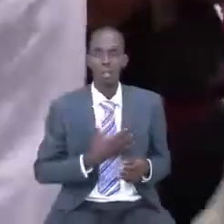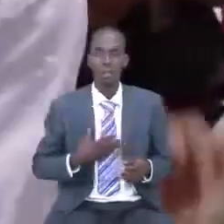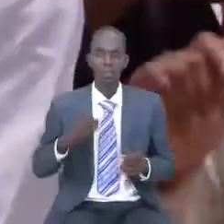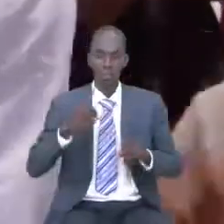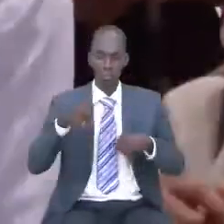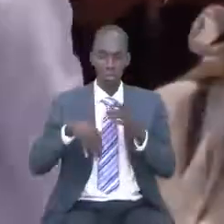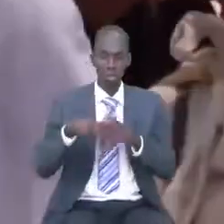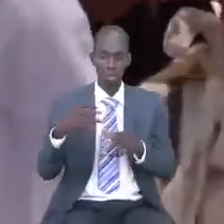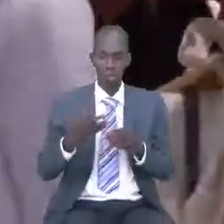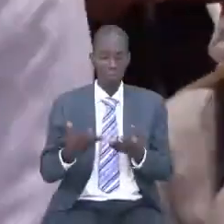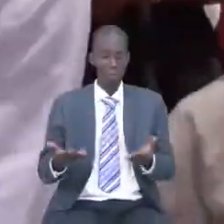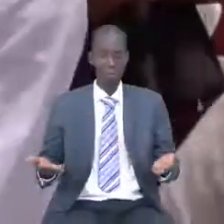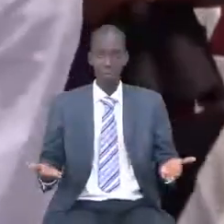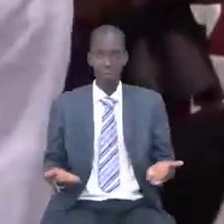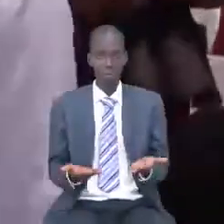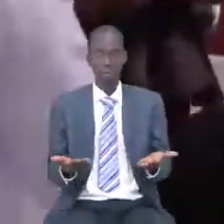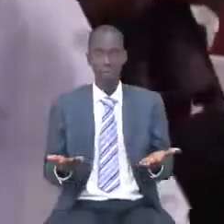place